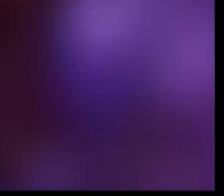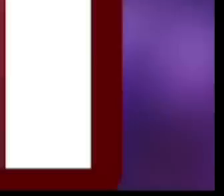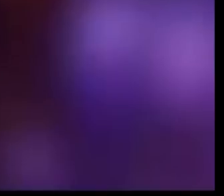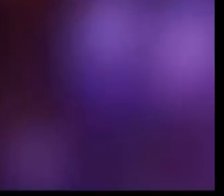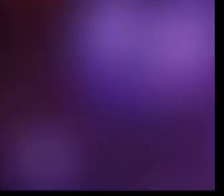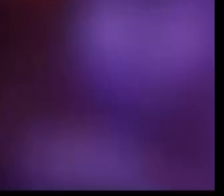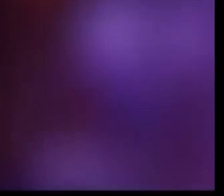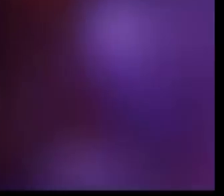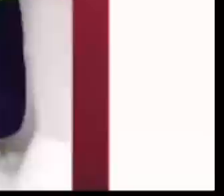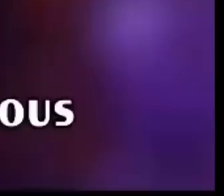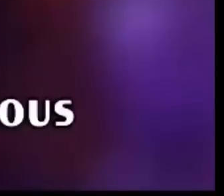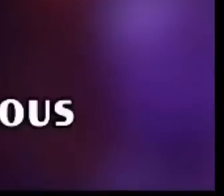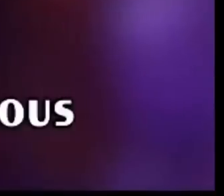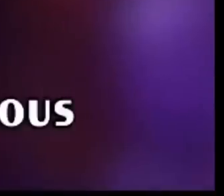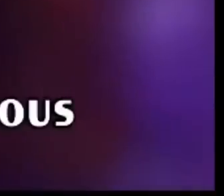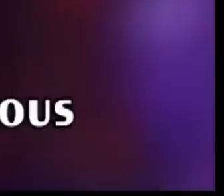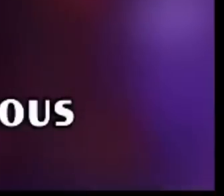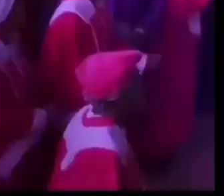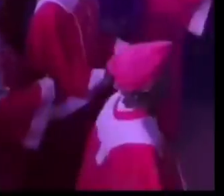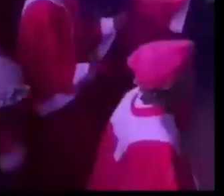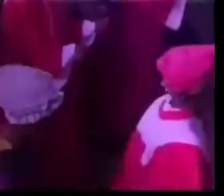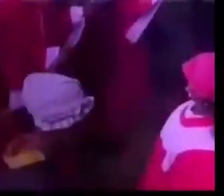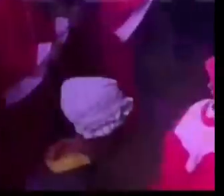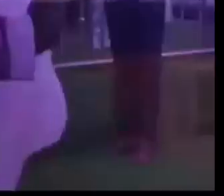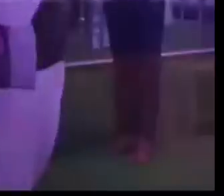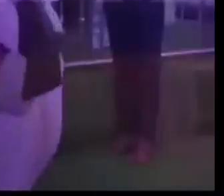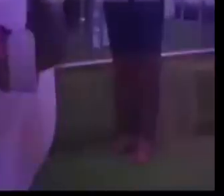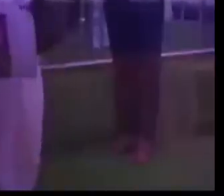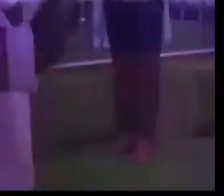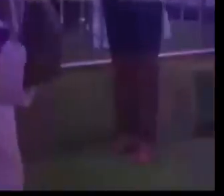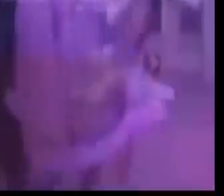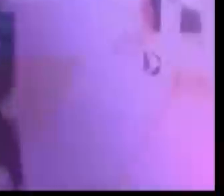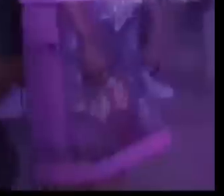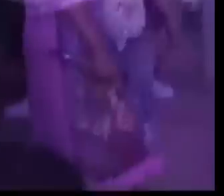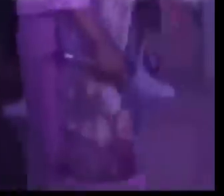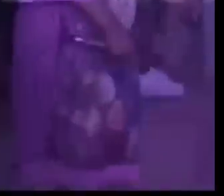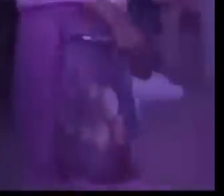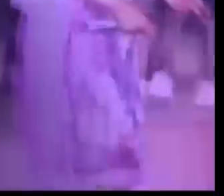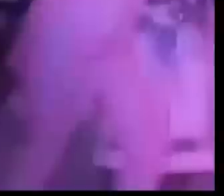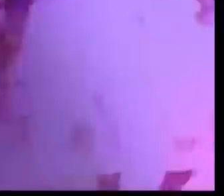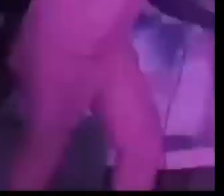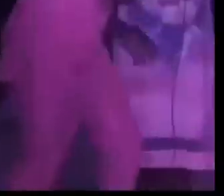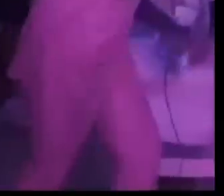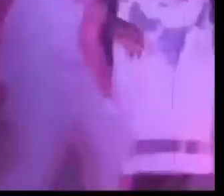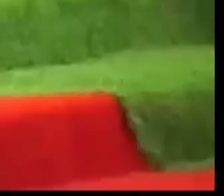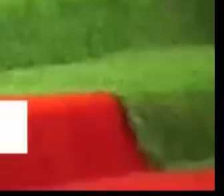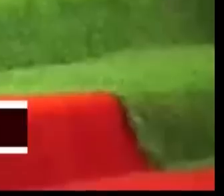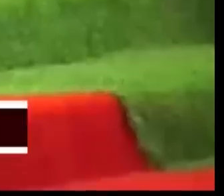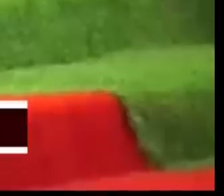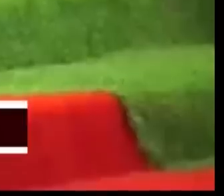Abbe Glory, Olawu Mijose. Emos had been Rofemo, but Luamasibioba Masquire. Luma, lay what you want.